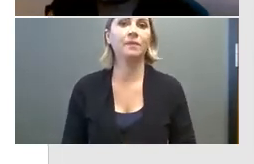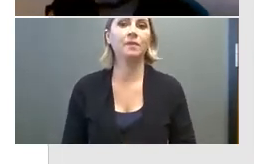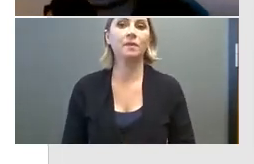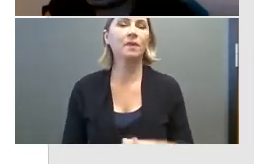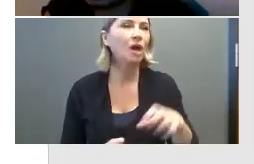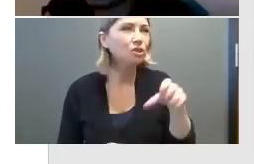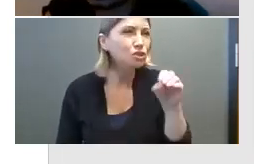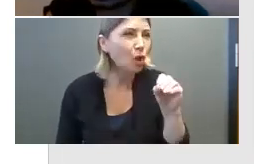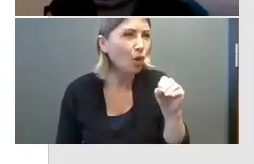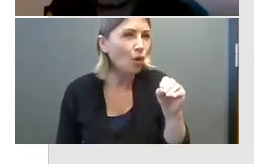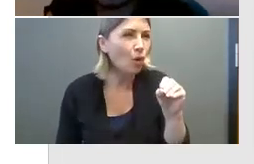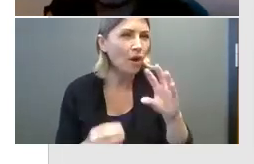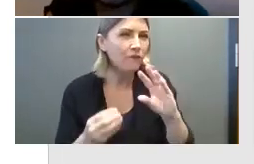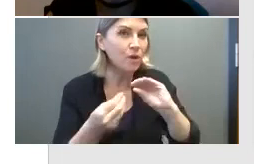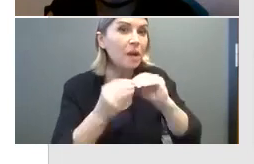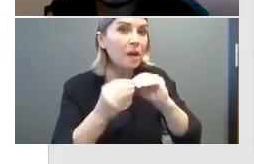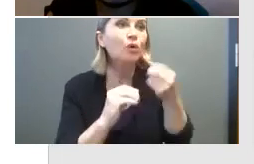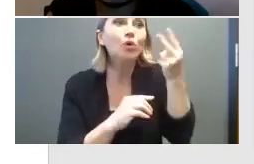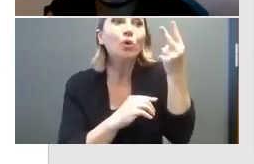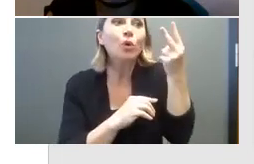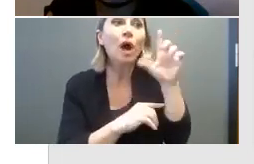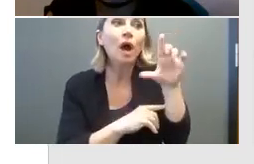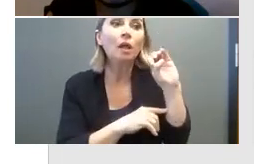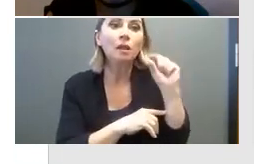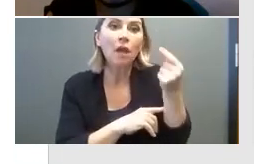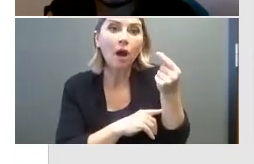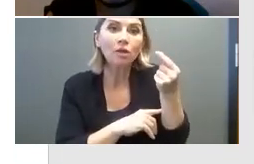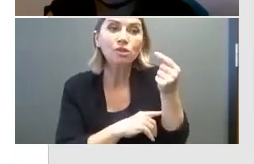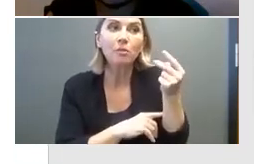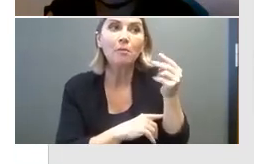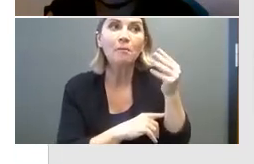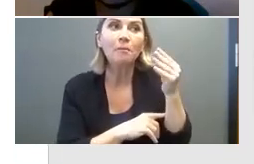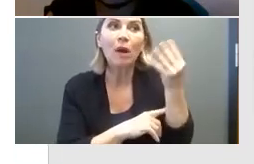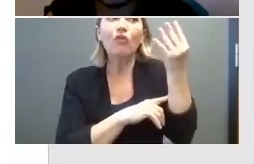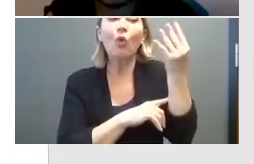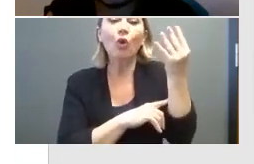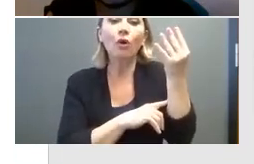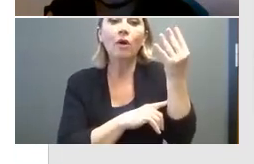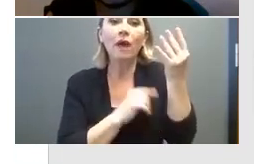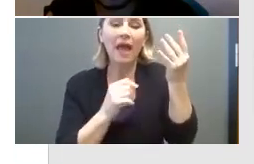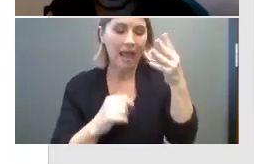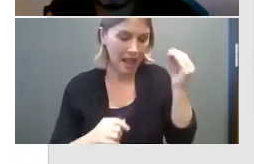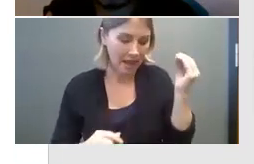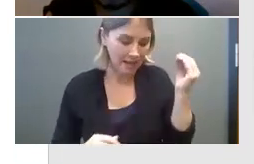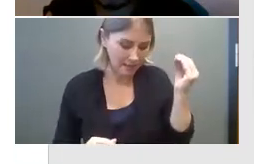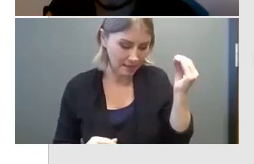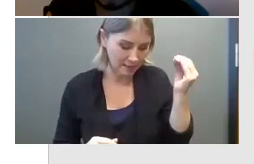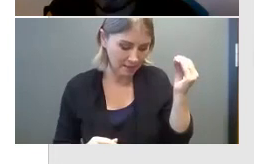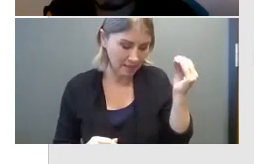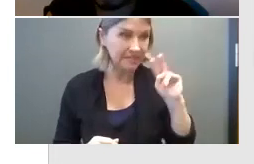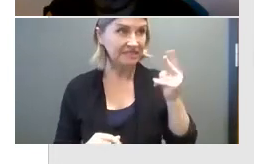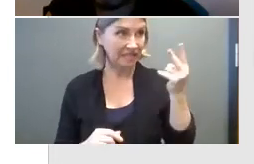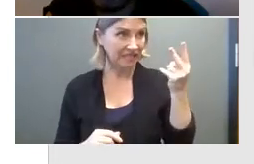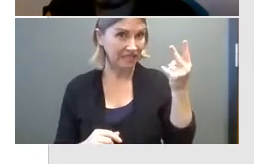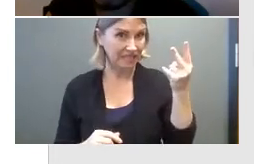So for question 2, log to the power of 4, and the second one